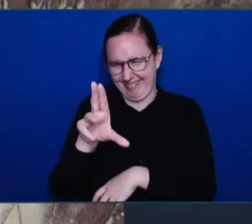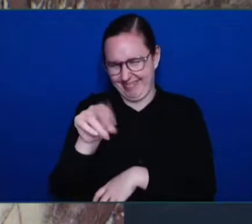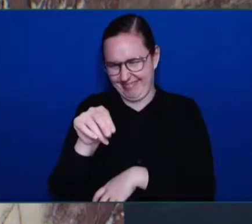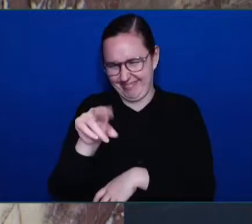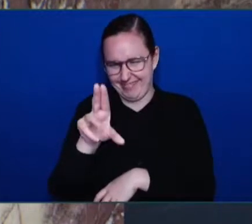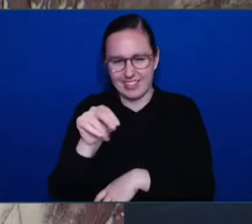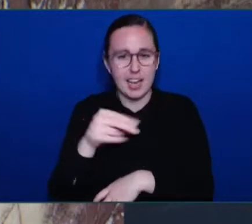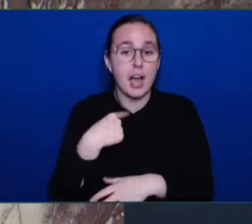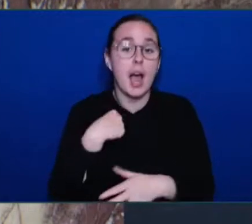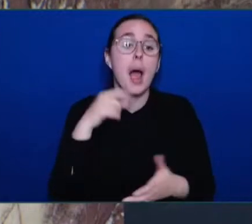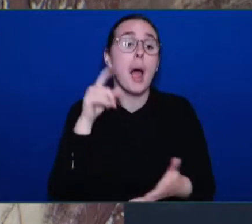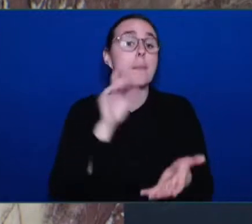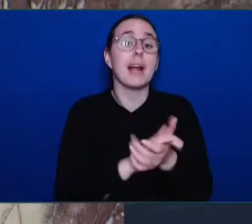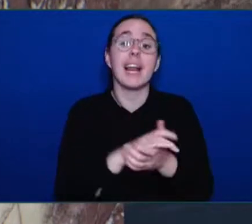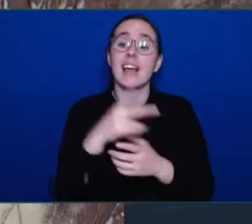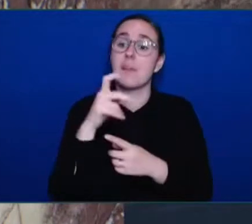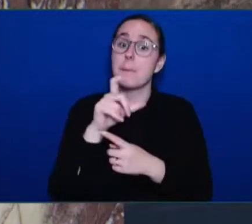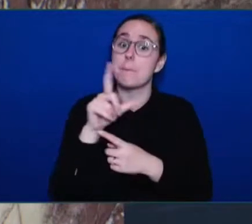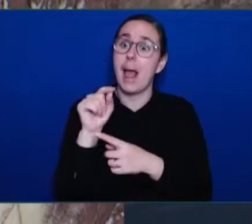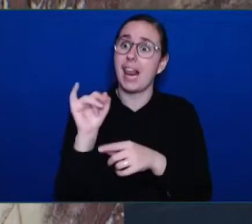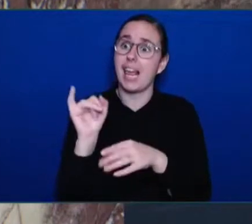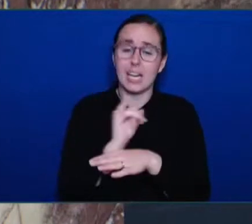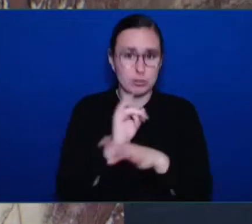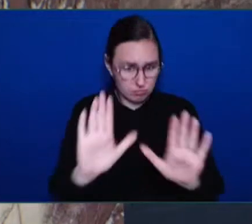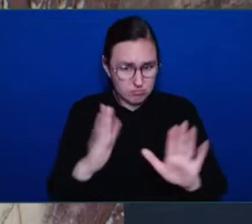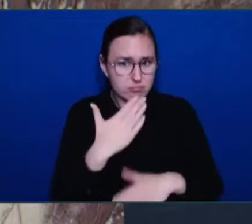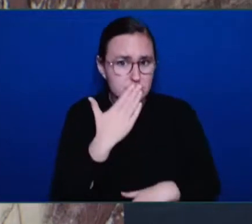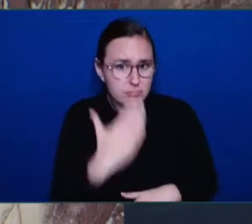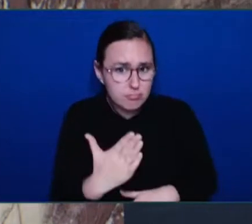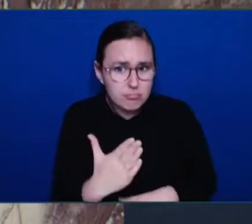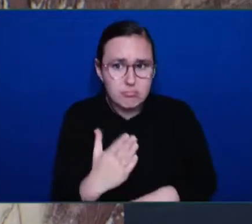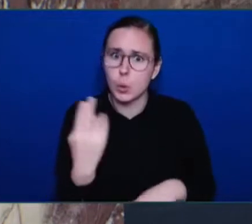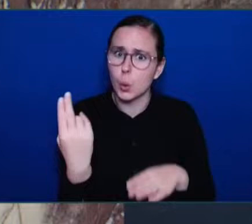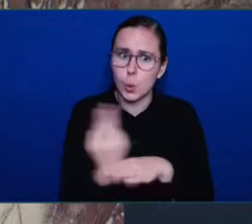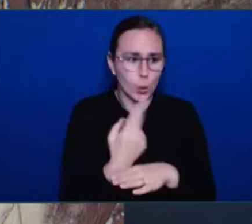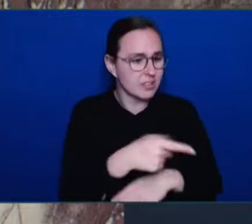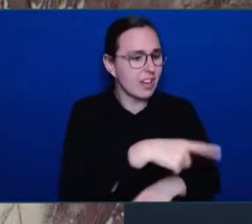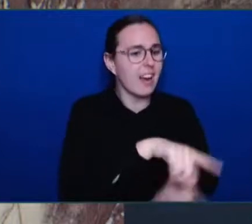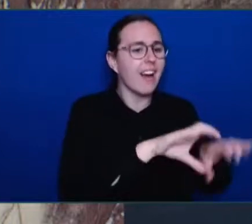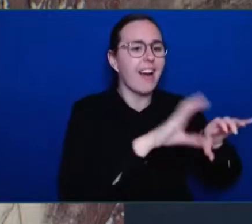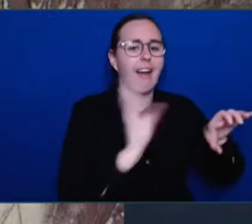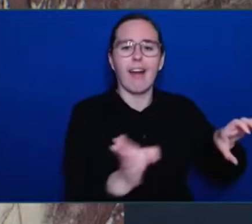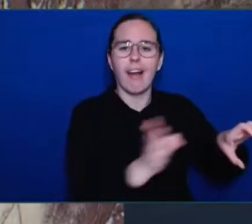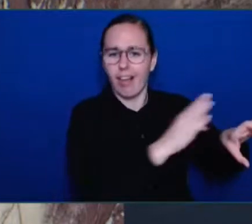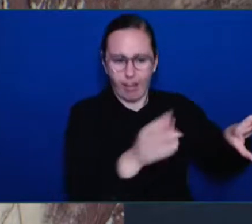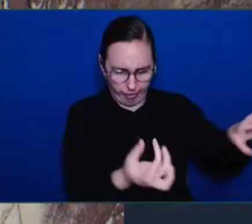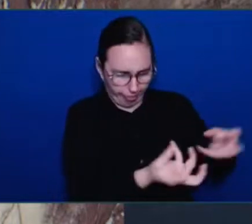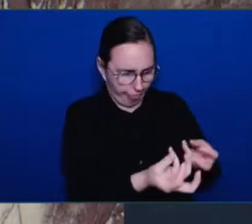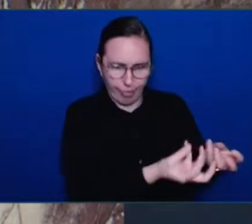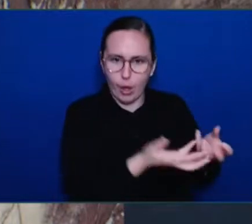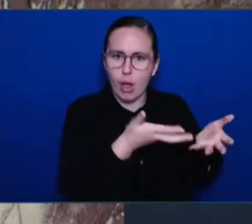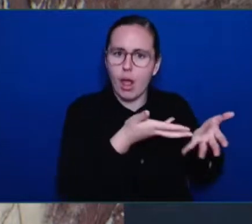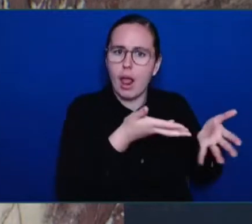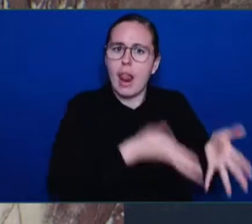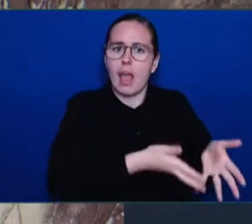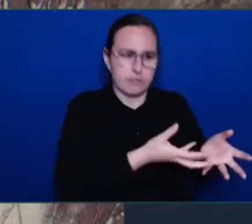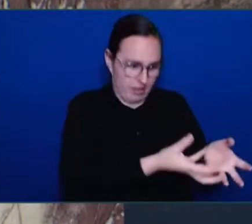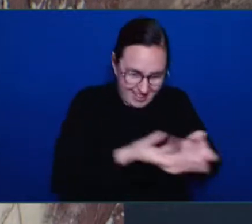is an important thing, and it's moving forward. We know that it is a part of the forest industry that is